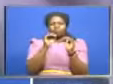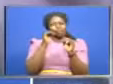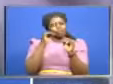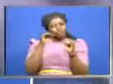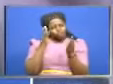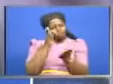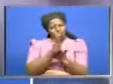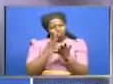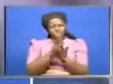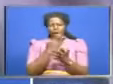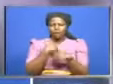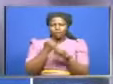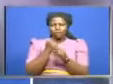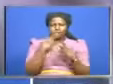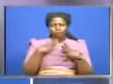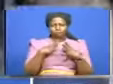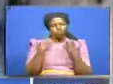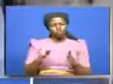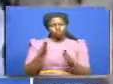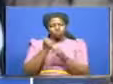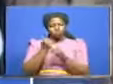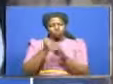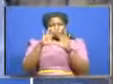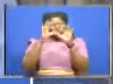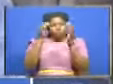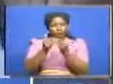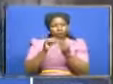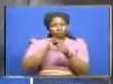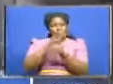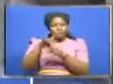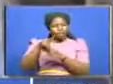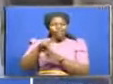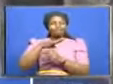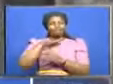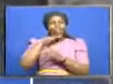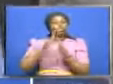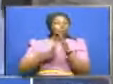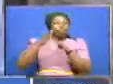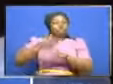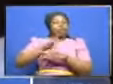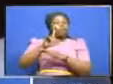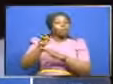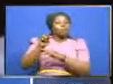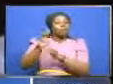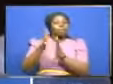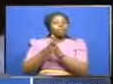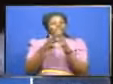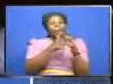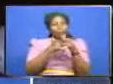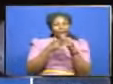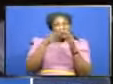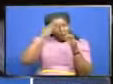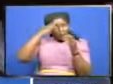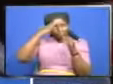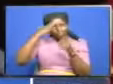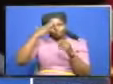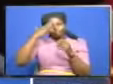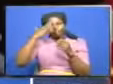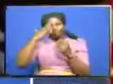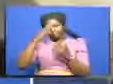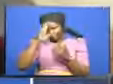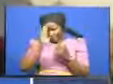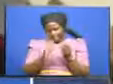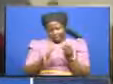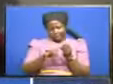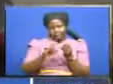unemployment. Globally, the coronavirus death toll has crossed 1 million, with the US, Brazil, and India making up nearly half